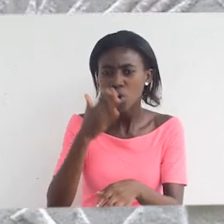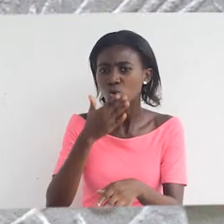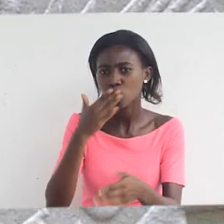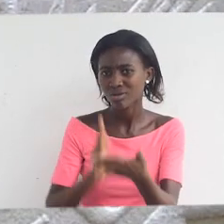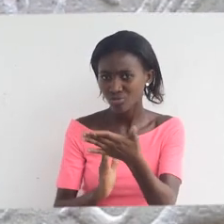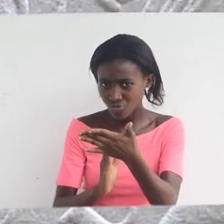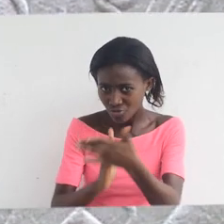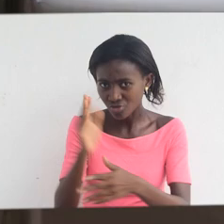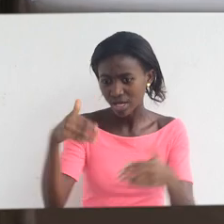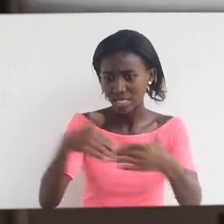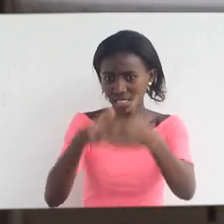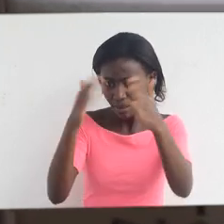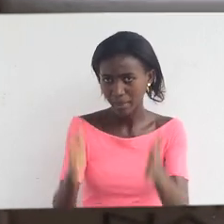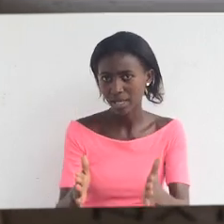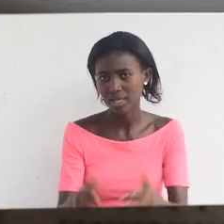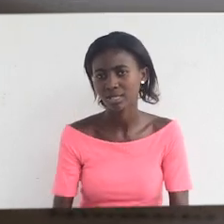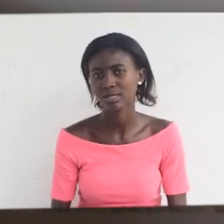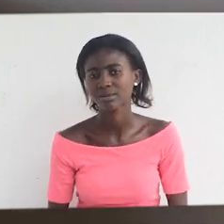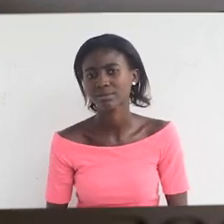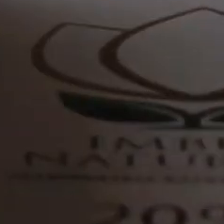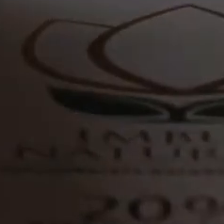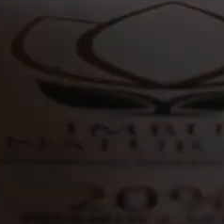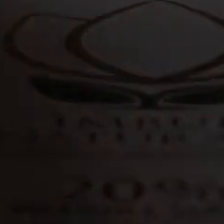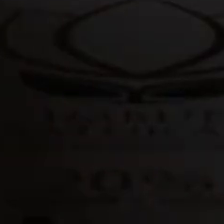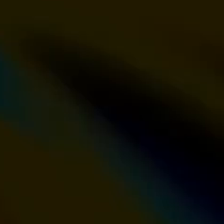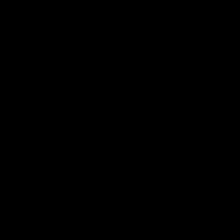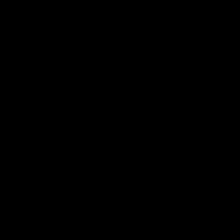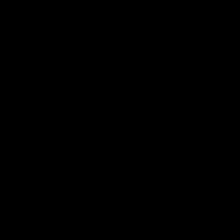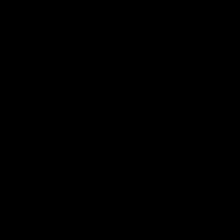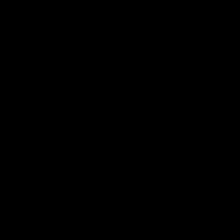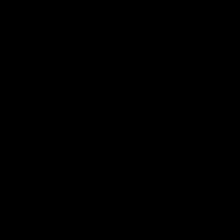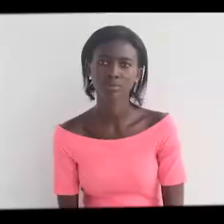in product packaging.